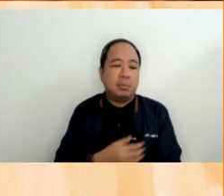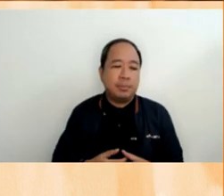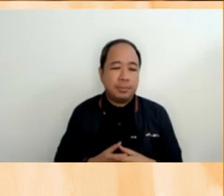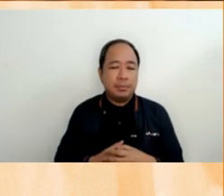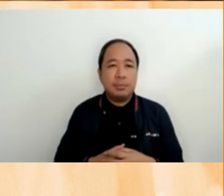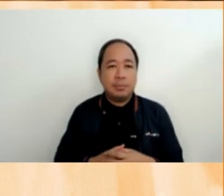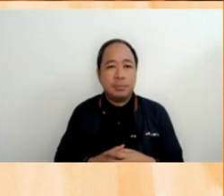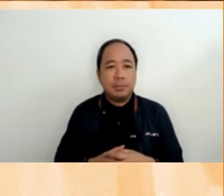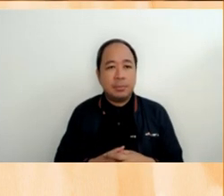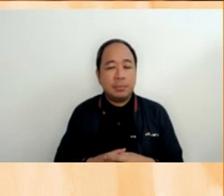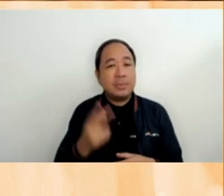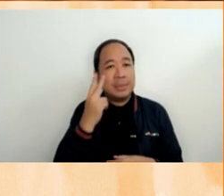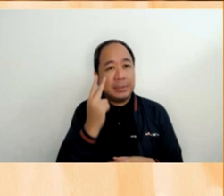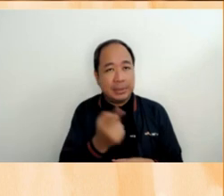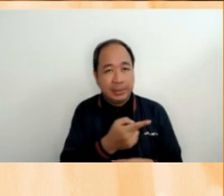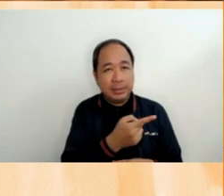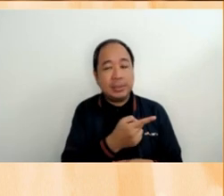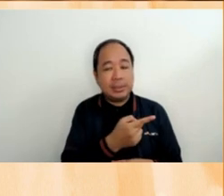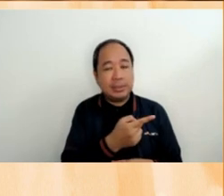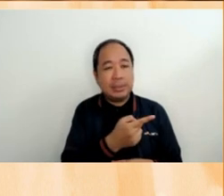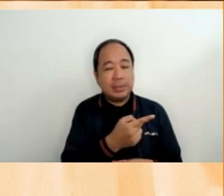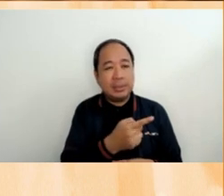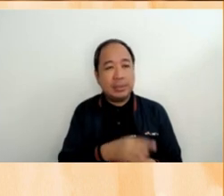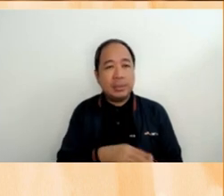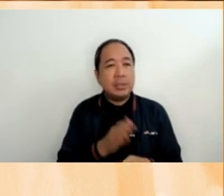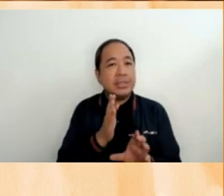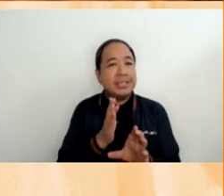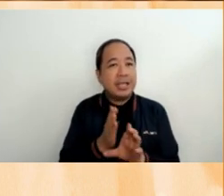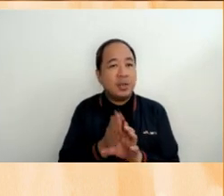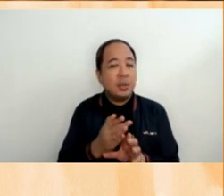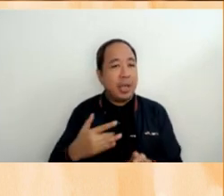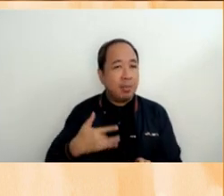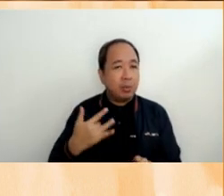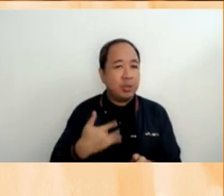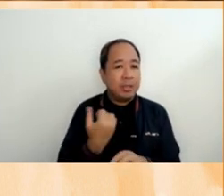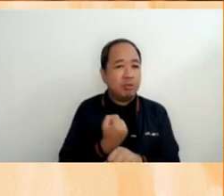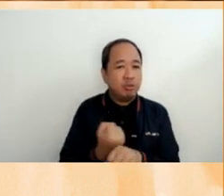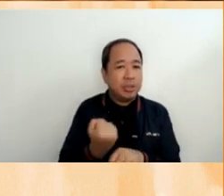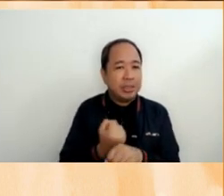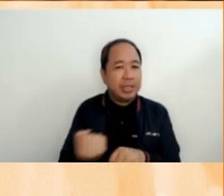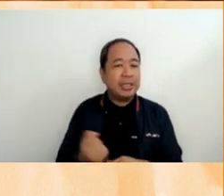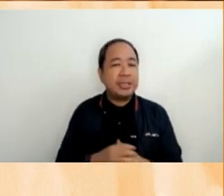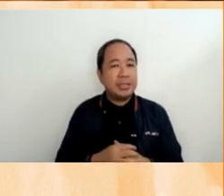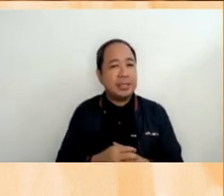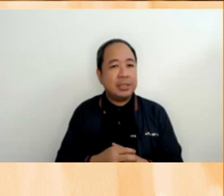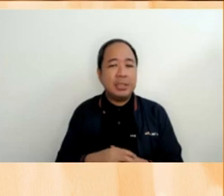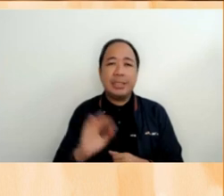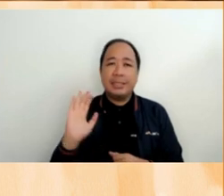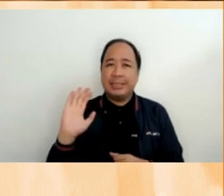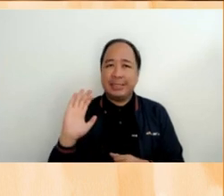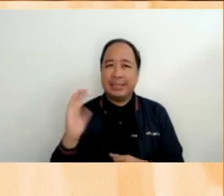As you can see in this slide, psycho-emotional resilience is like